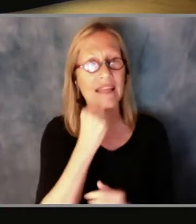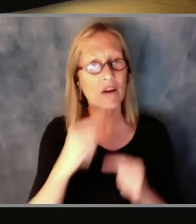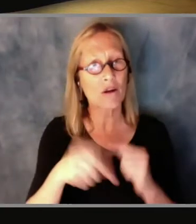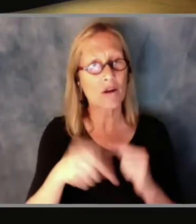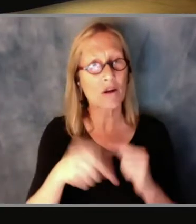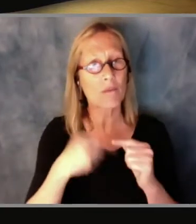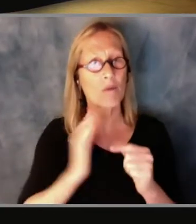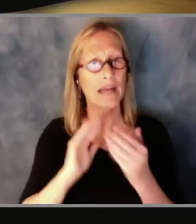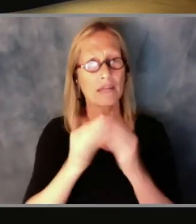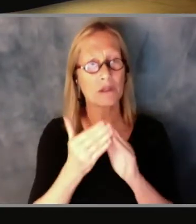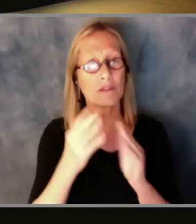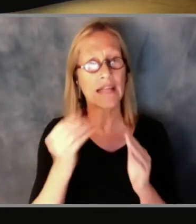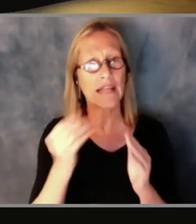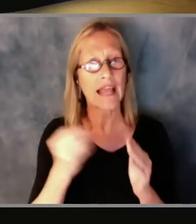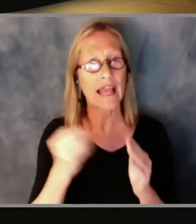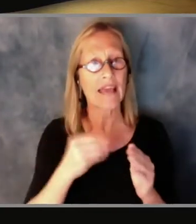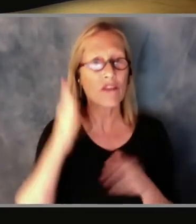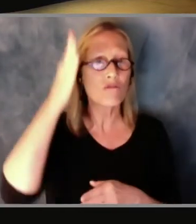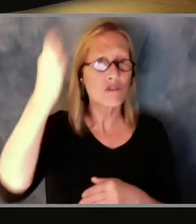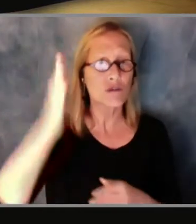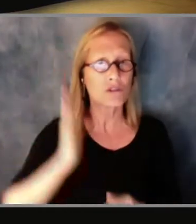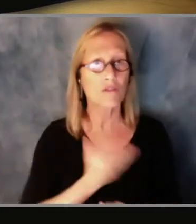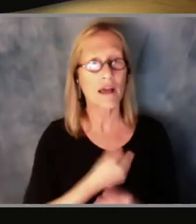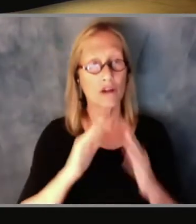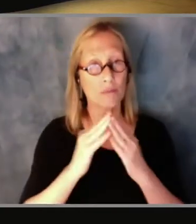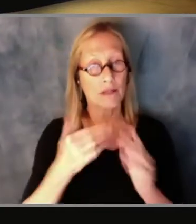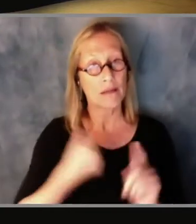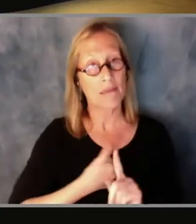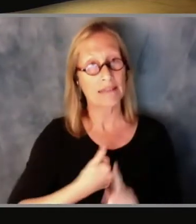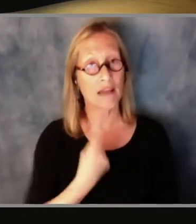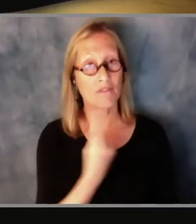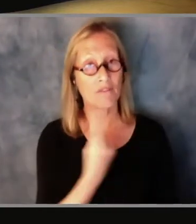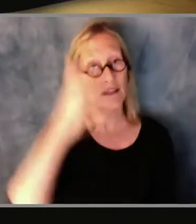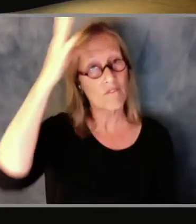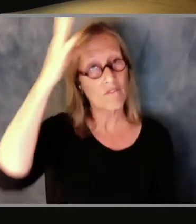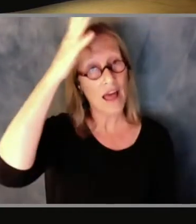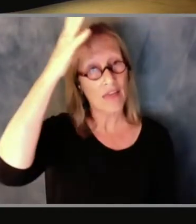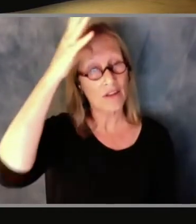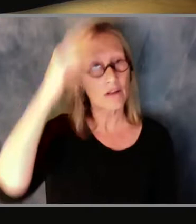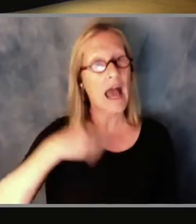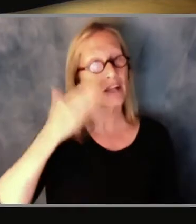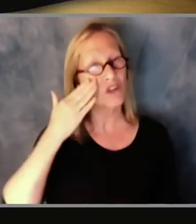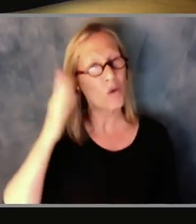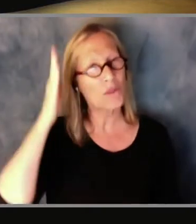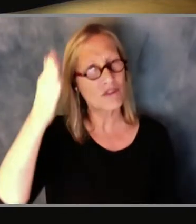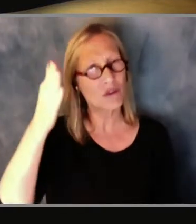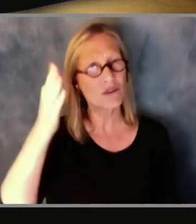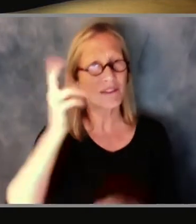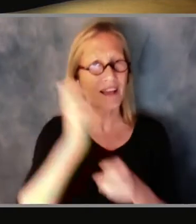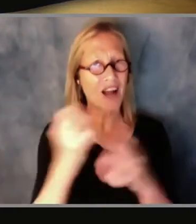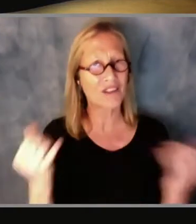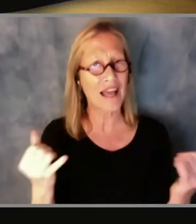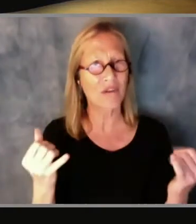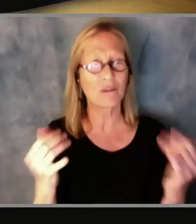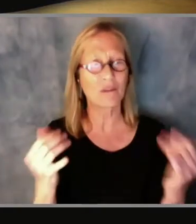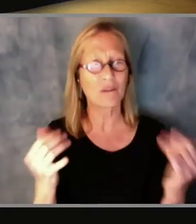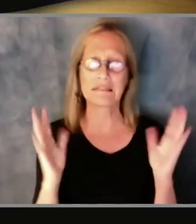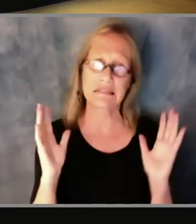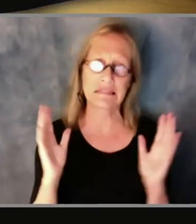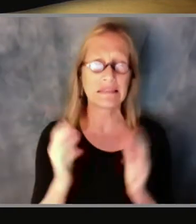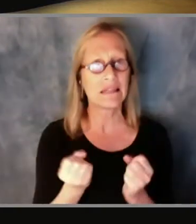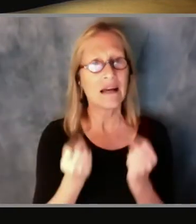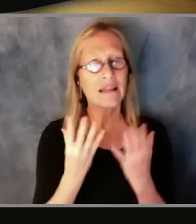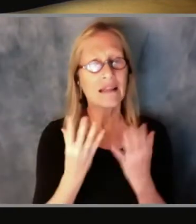I'm a single father. I know the future is kind of hard right now. We have a lot of, due to the